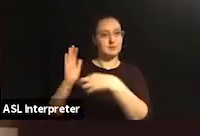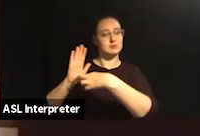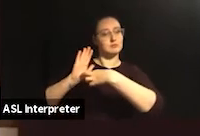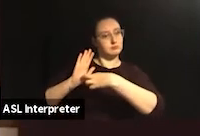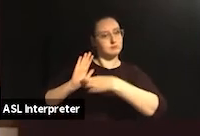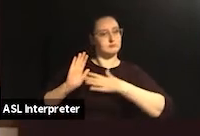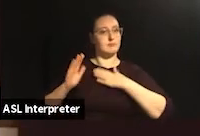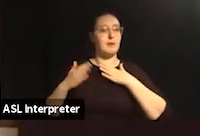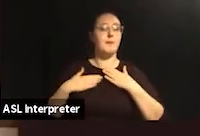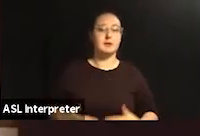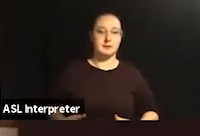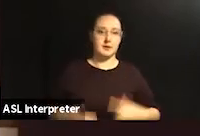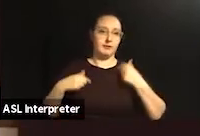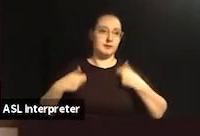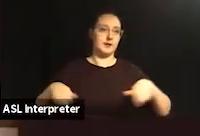this for the remembrance of me."